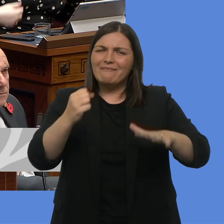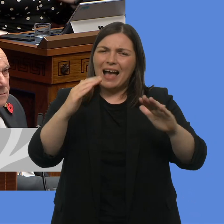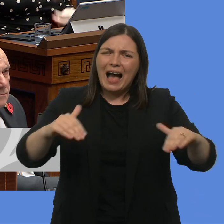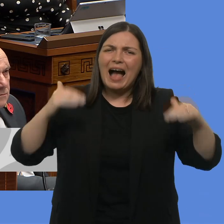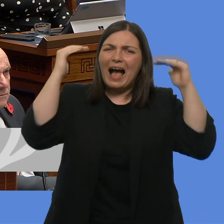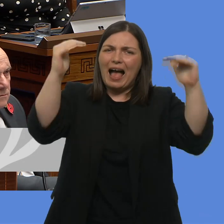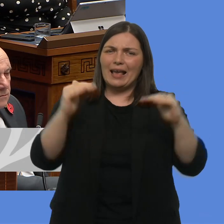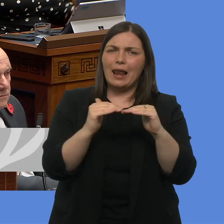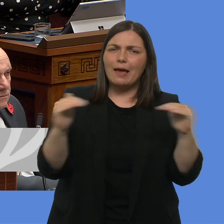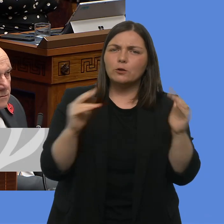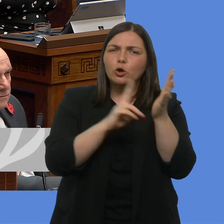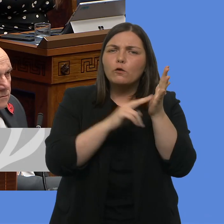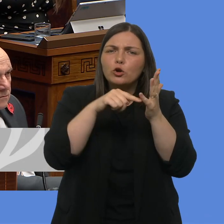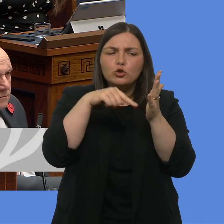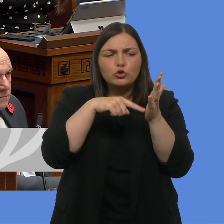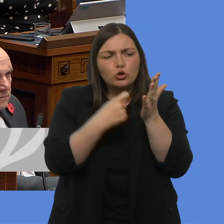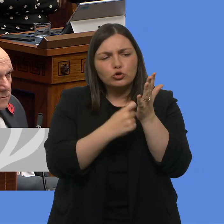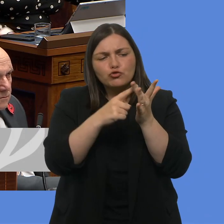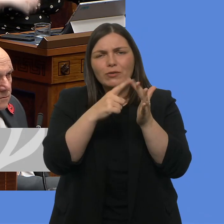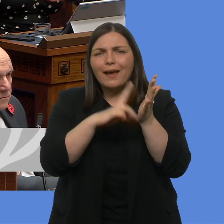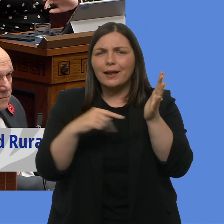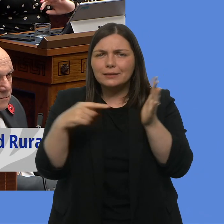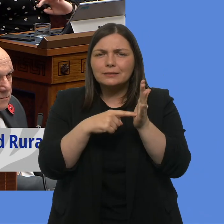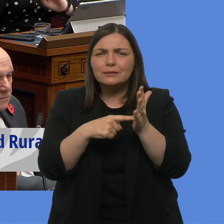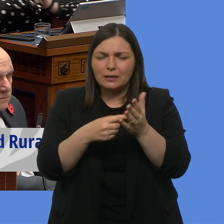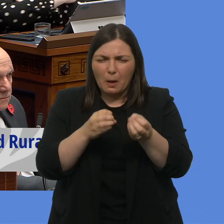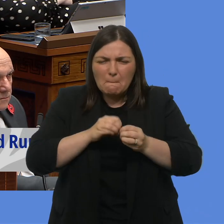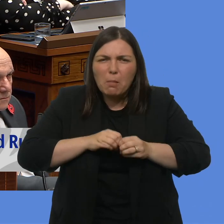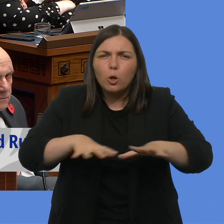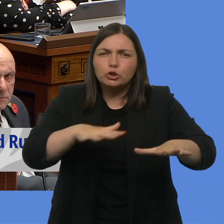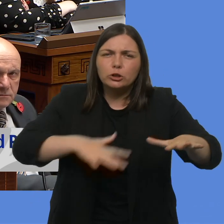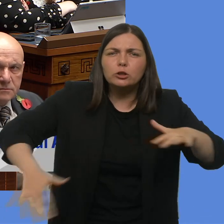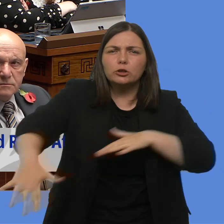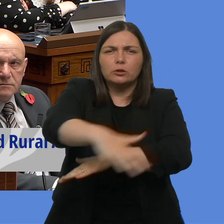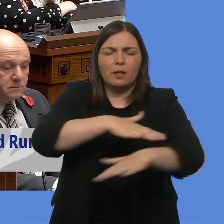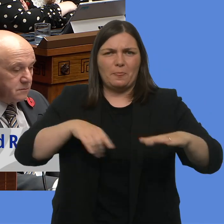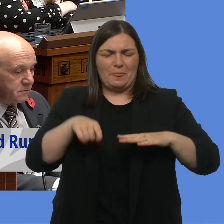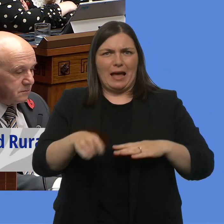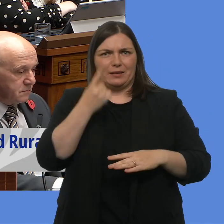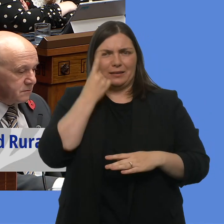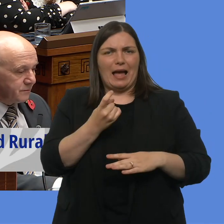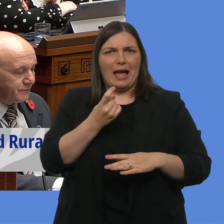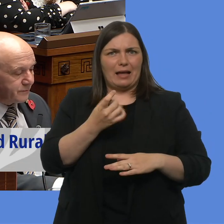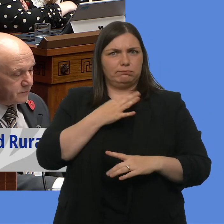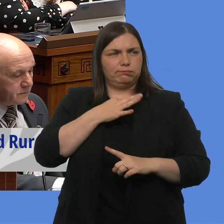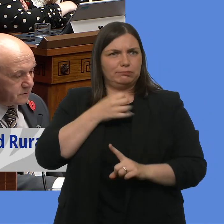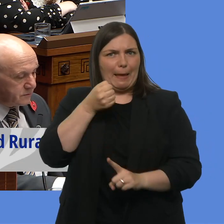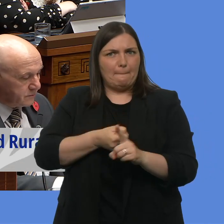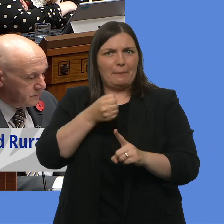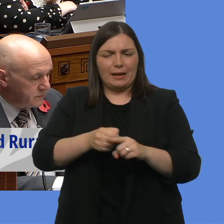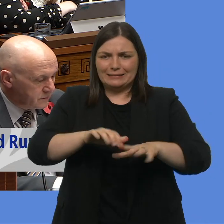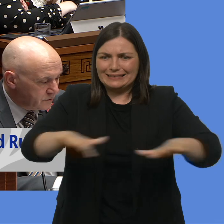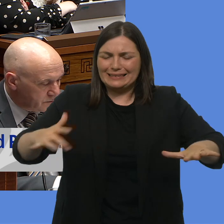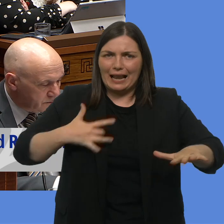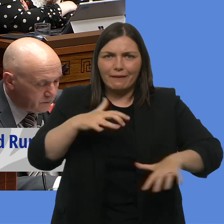area inward of the line between Carrickfergus and Grey Point, known as the Inner Lough and Harbour. Within the inner regions of the